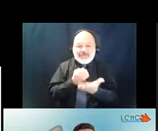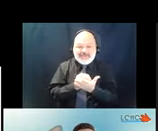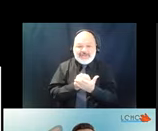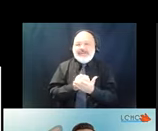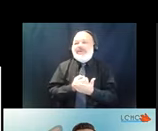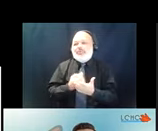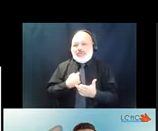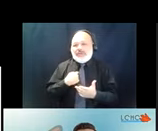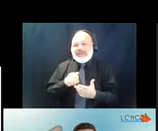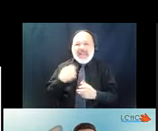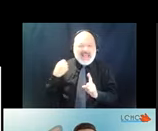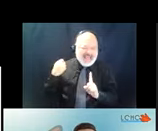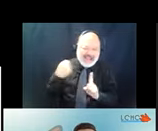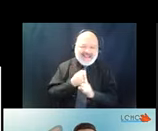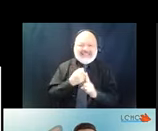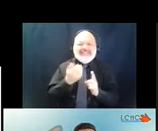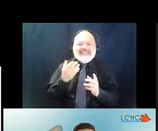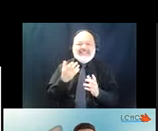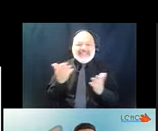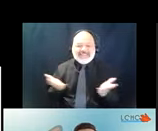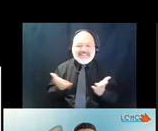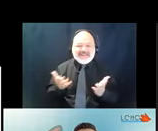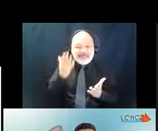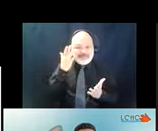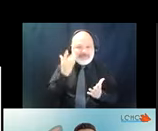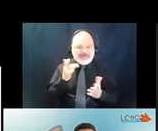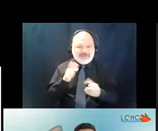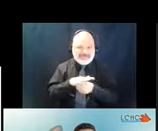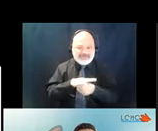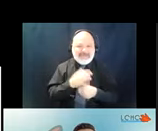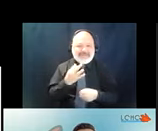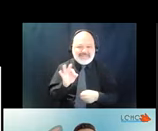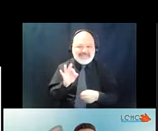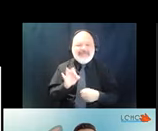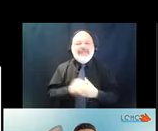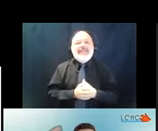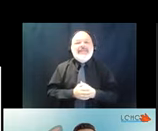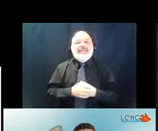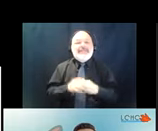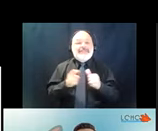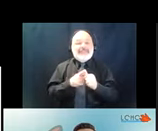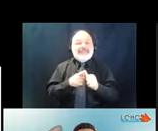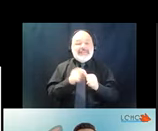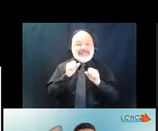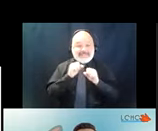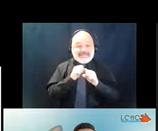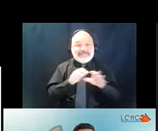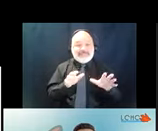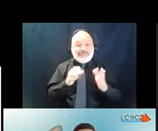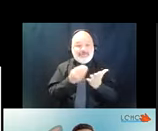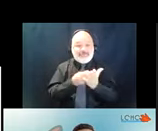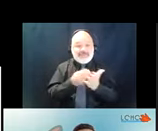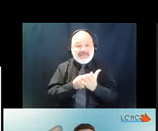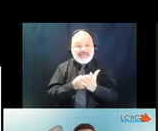were the hardest hit with the pandemic. And the first stimulus bill